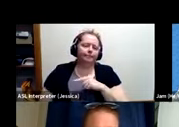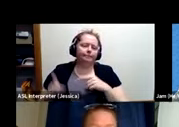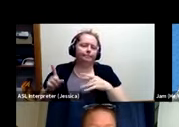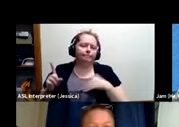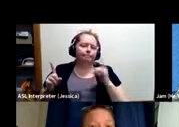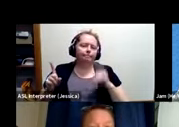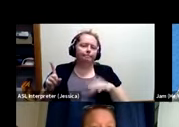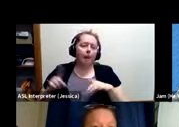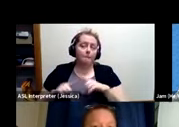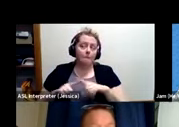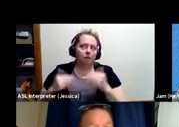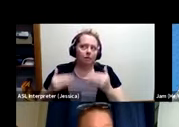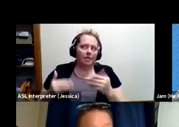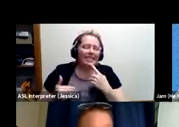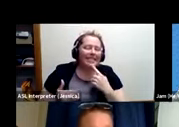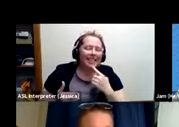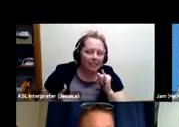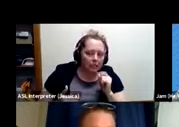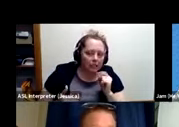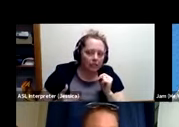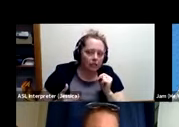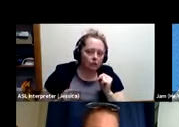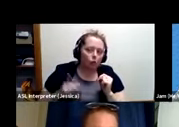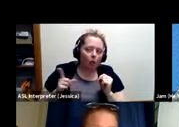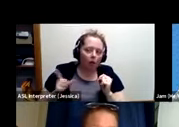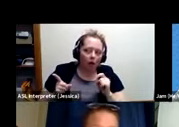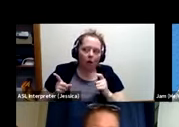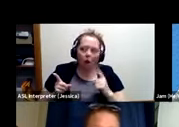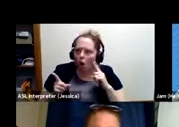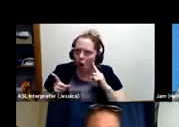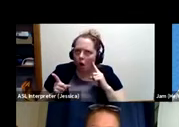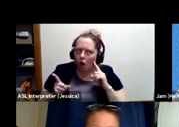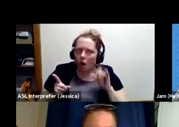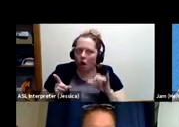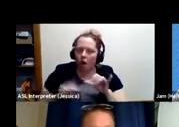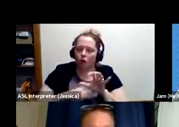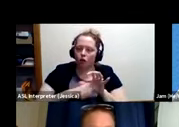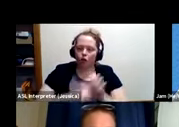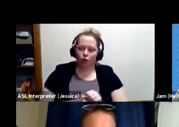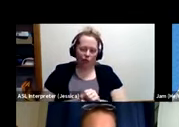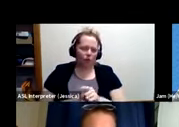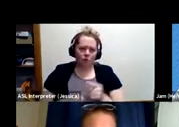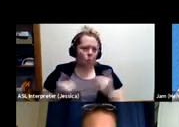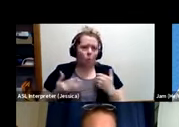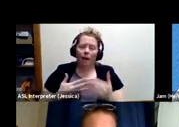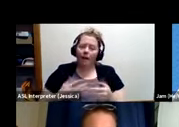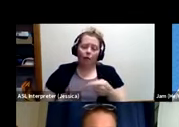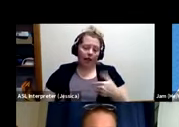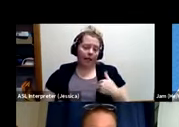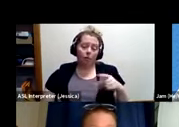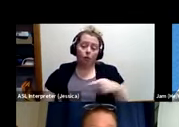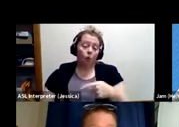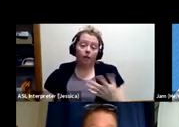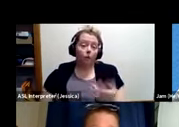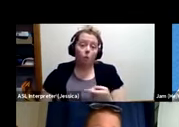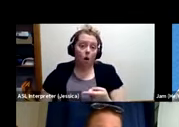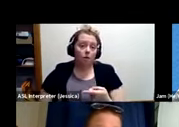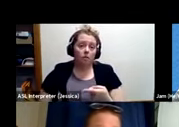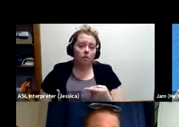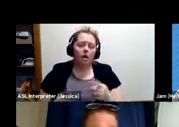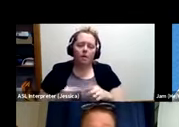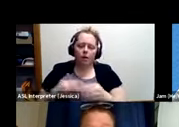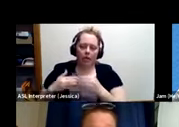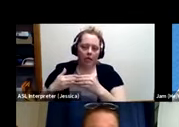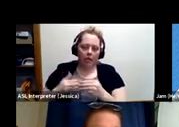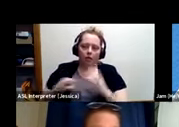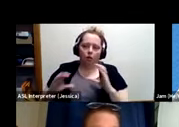to get used to it. Like the young person will guide you in what it is they want. So just have that conversation with them. Say, hey, I have to talk to